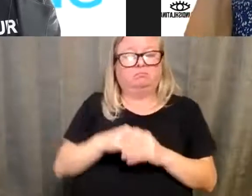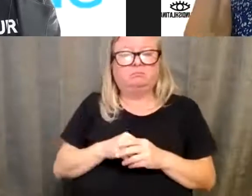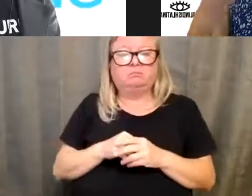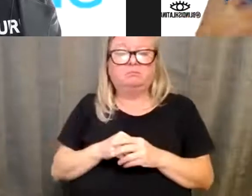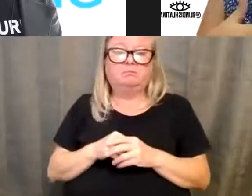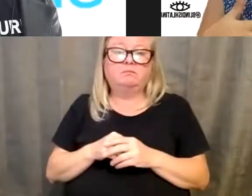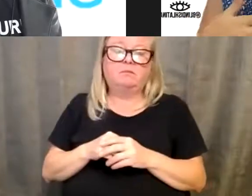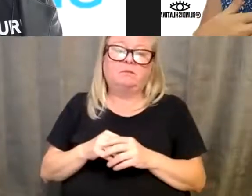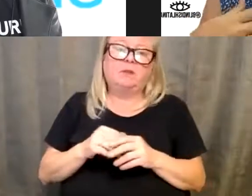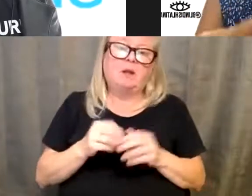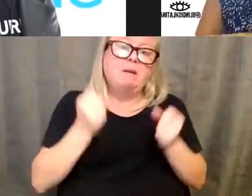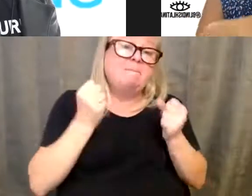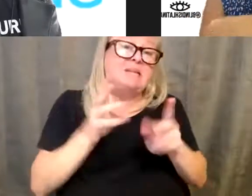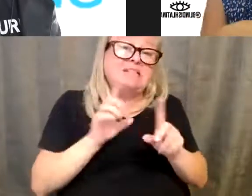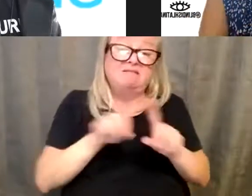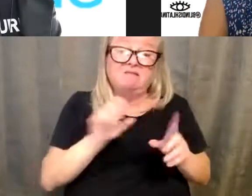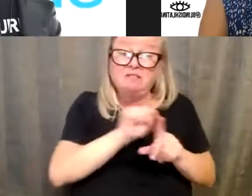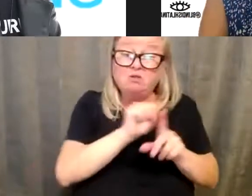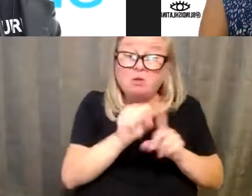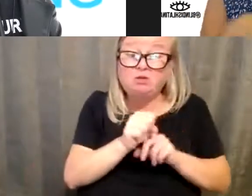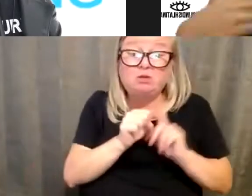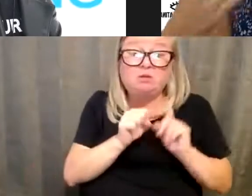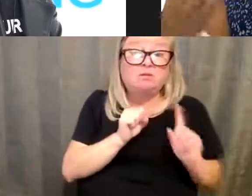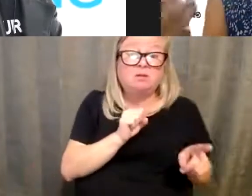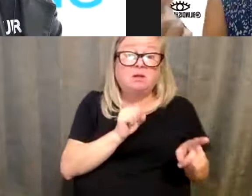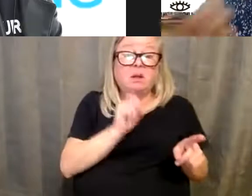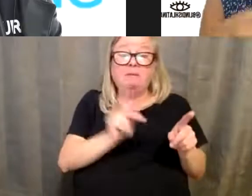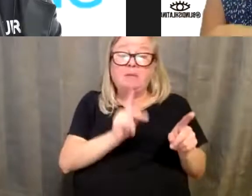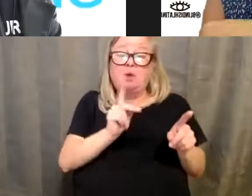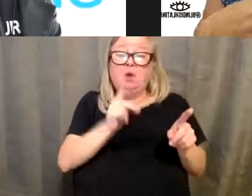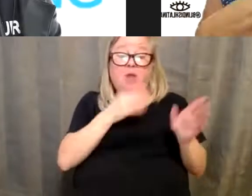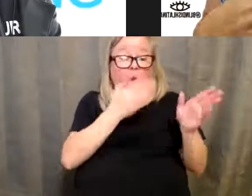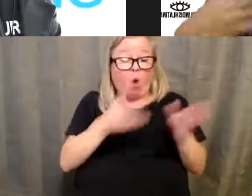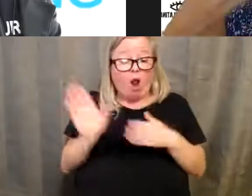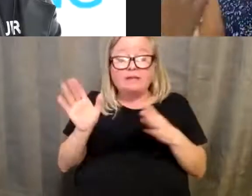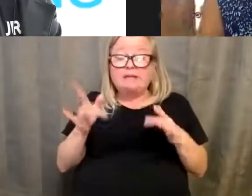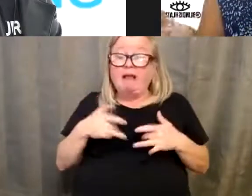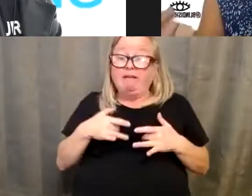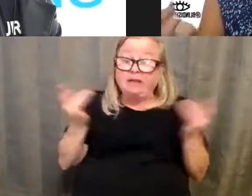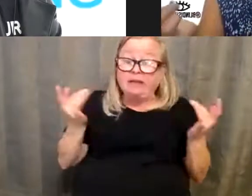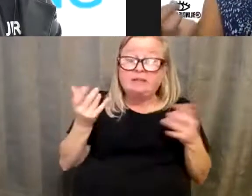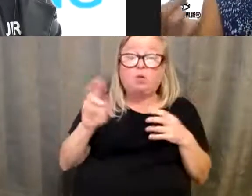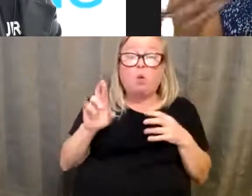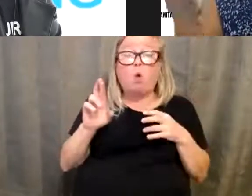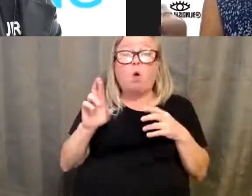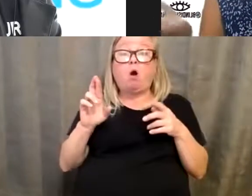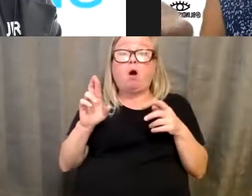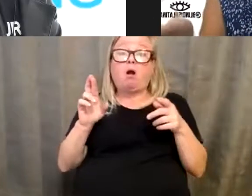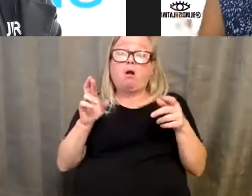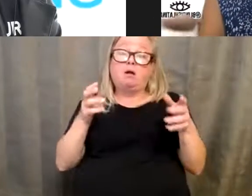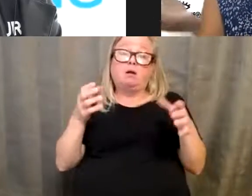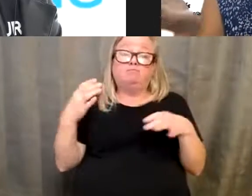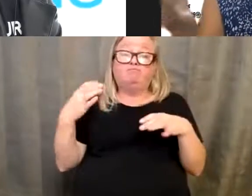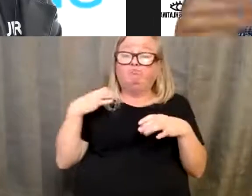In many cases, people that are organizing events or in charge of workplaces